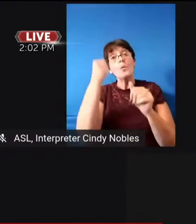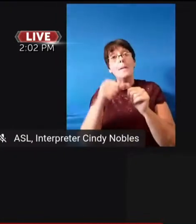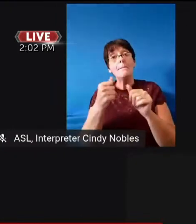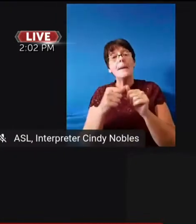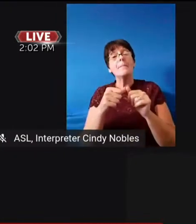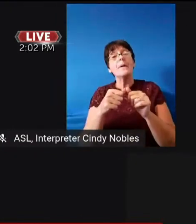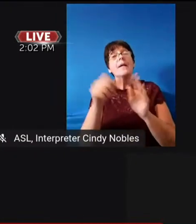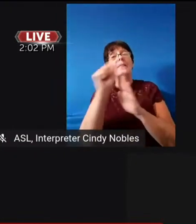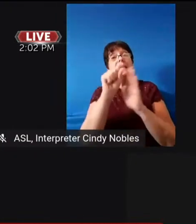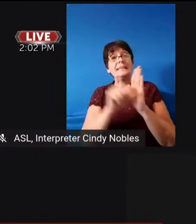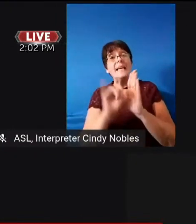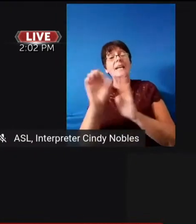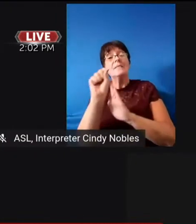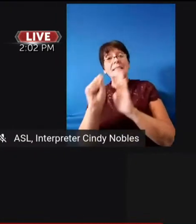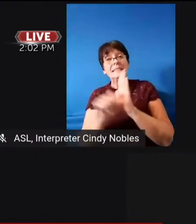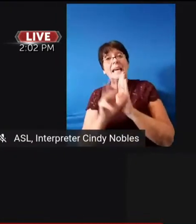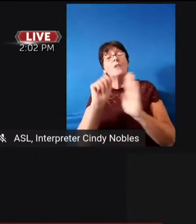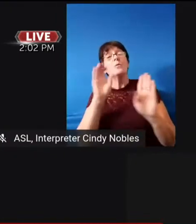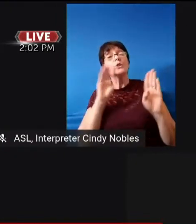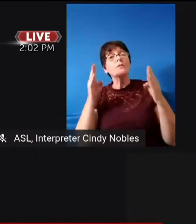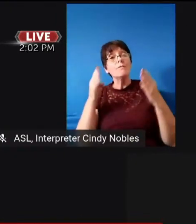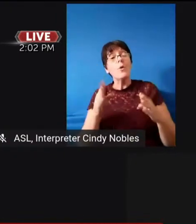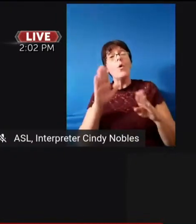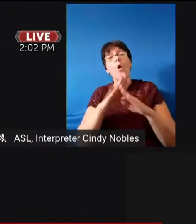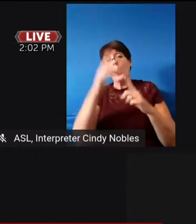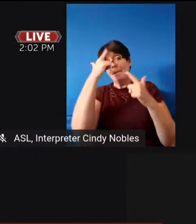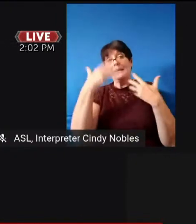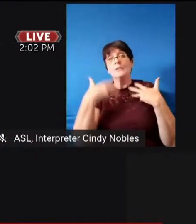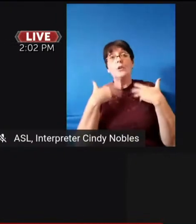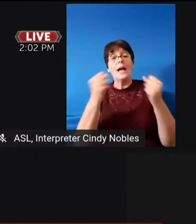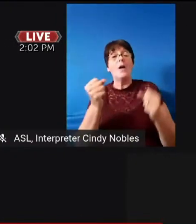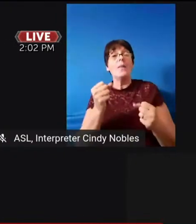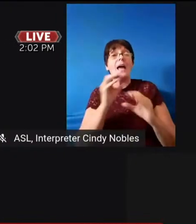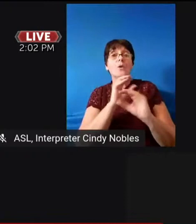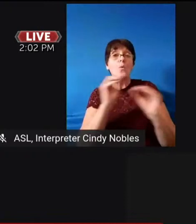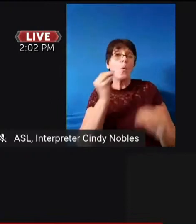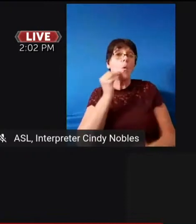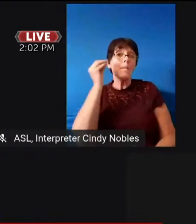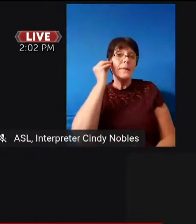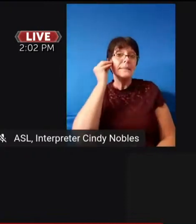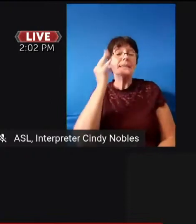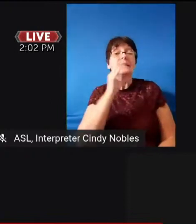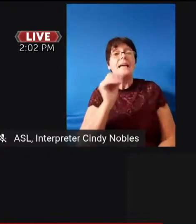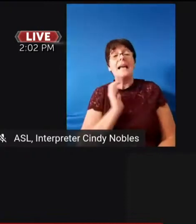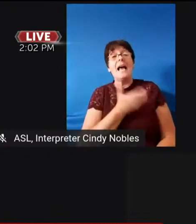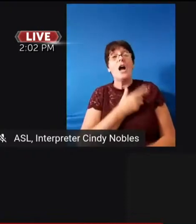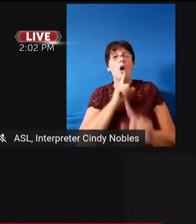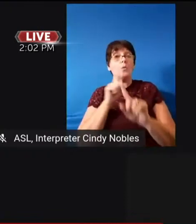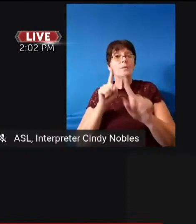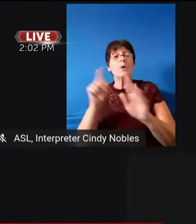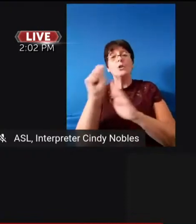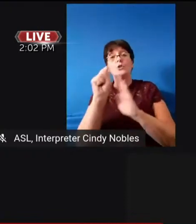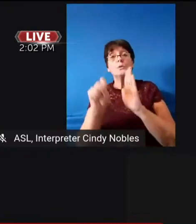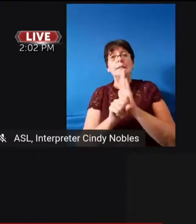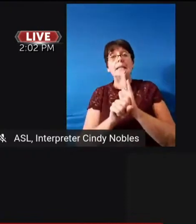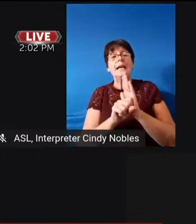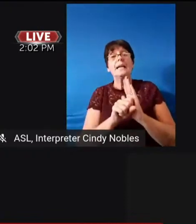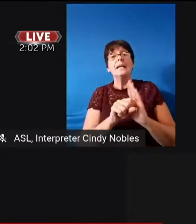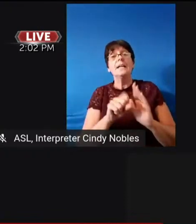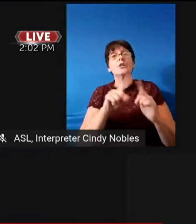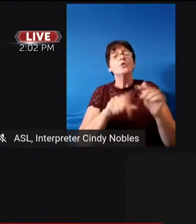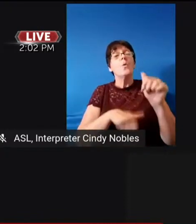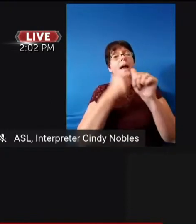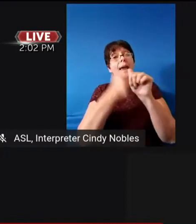of the State was focused around mental health and homelessness, and our response as a state, not to every issue